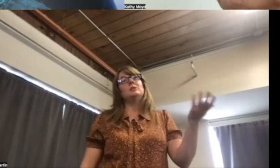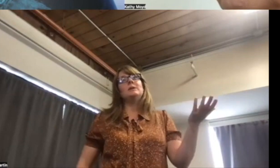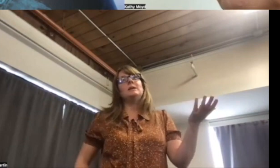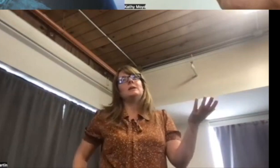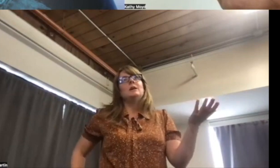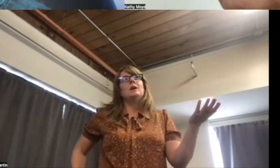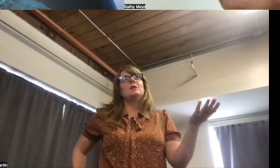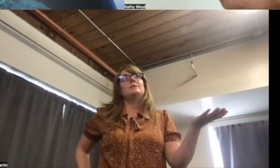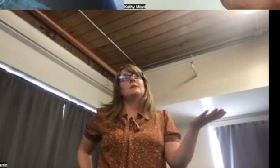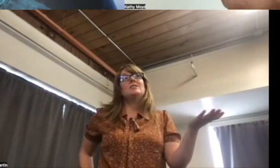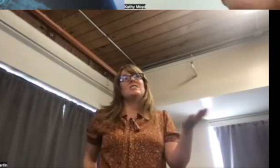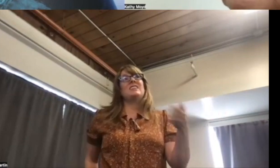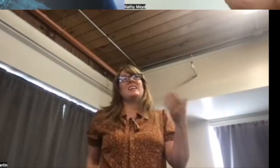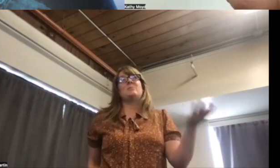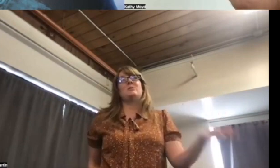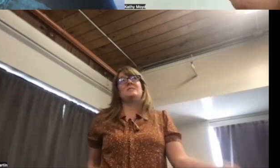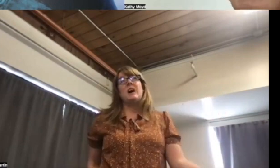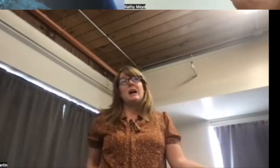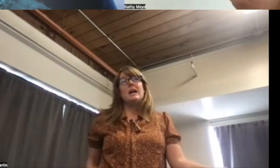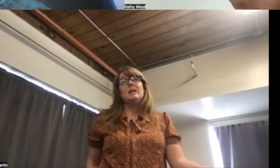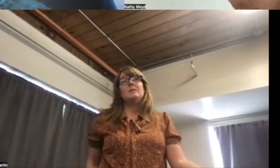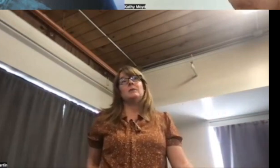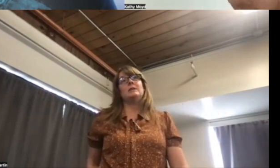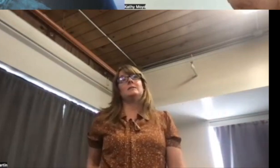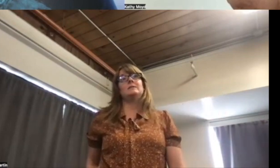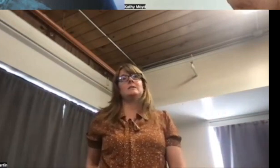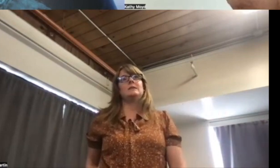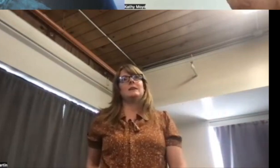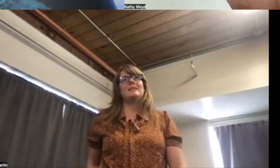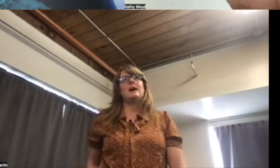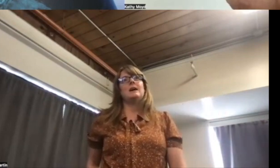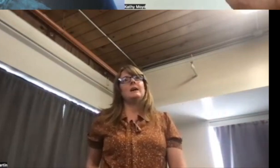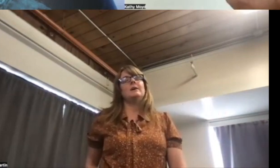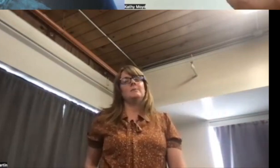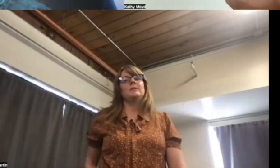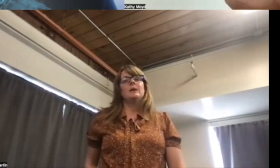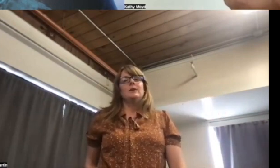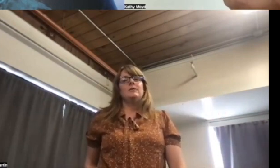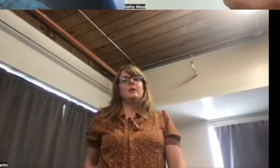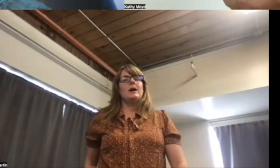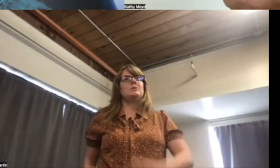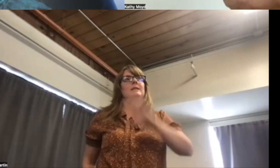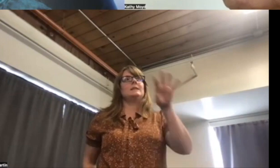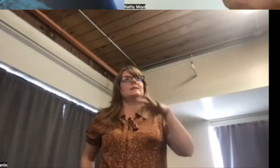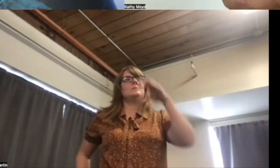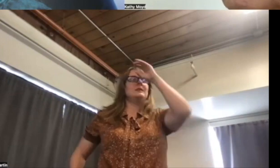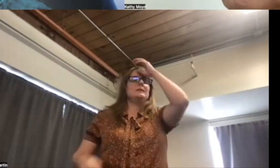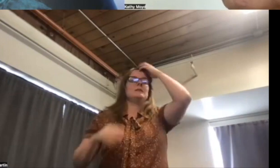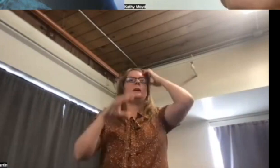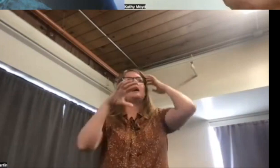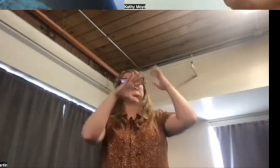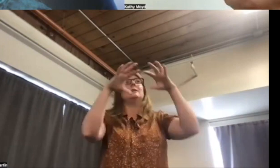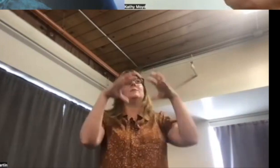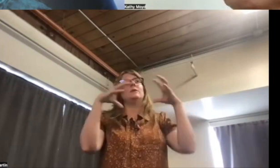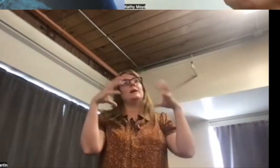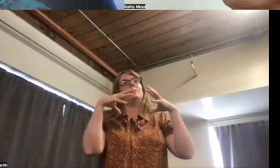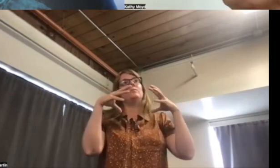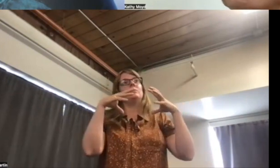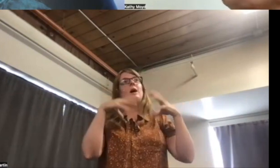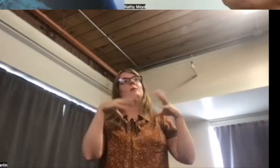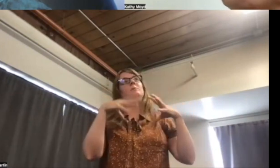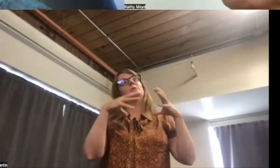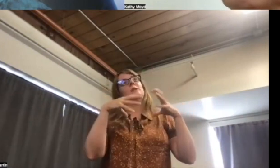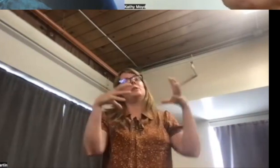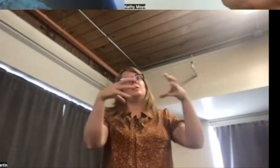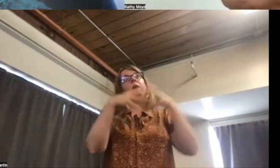even shipping across the country, like animals die pretty consistently like that. So I'm trying to get them to this like idea of what